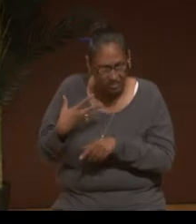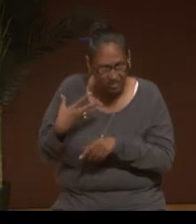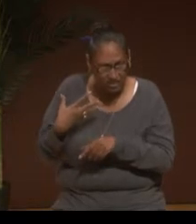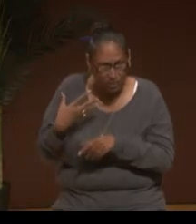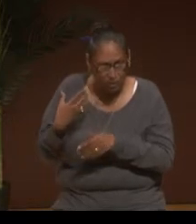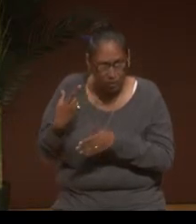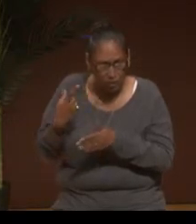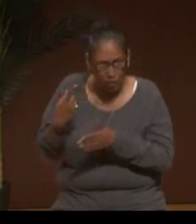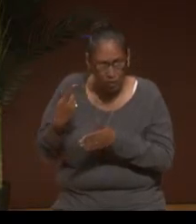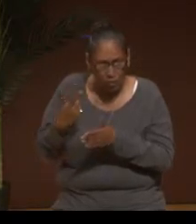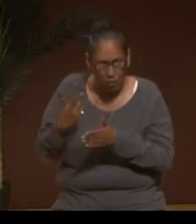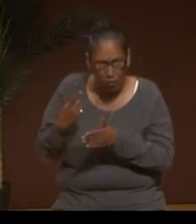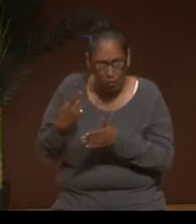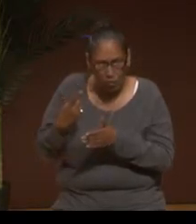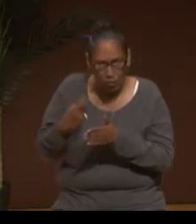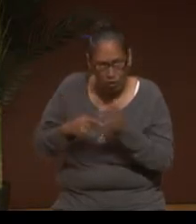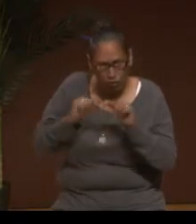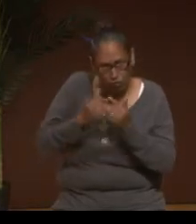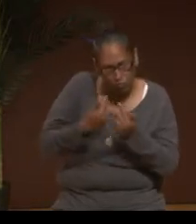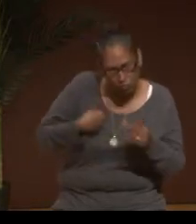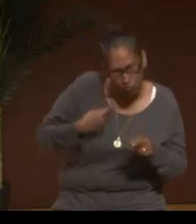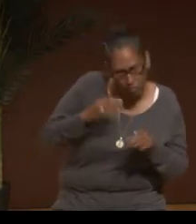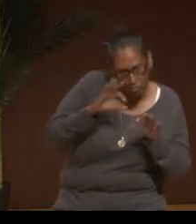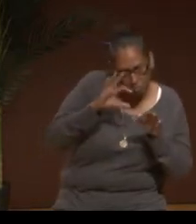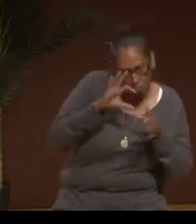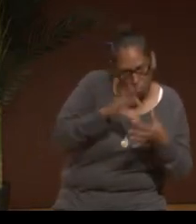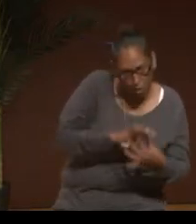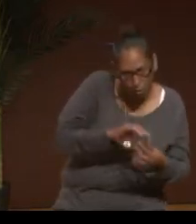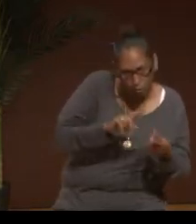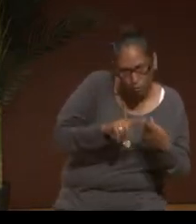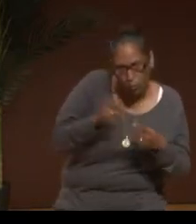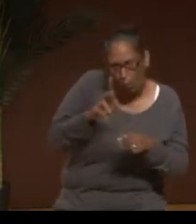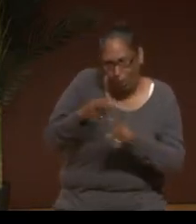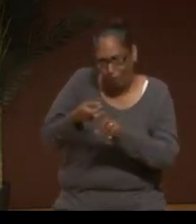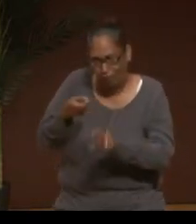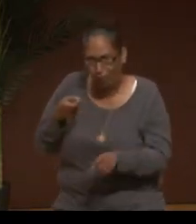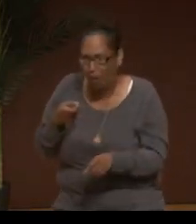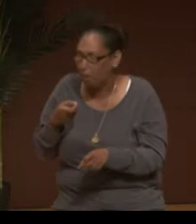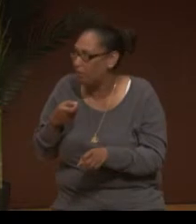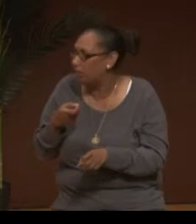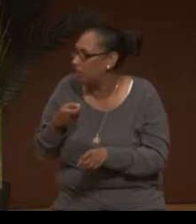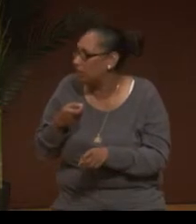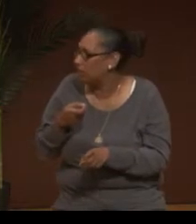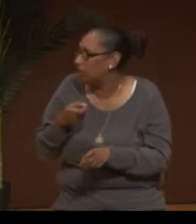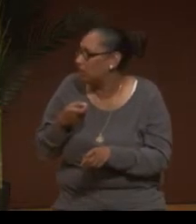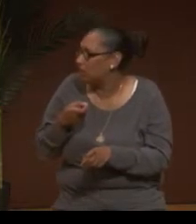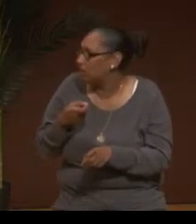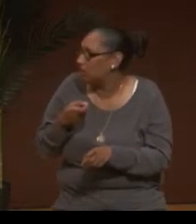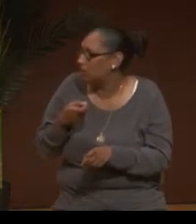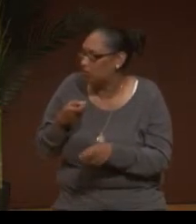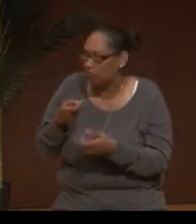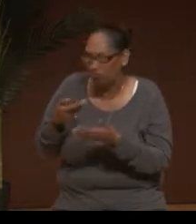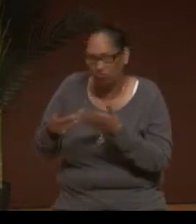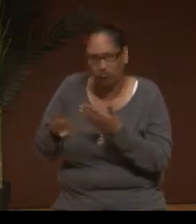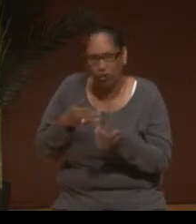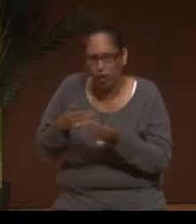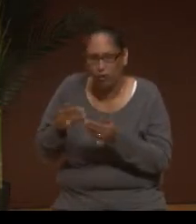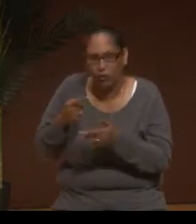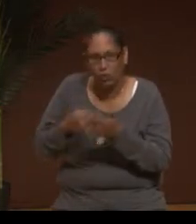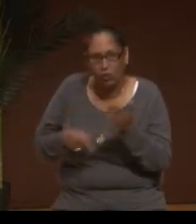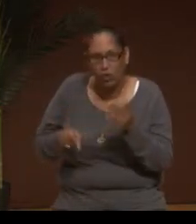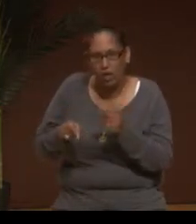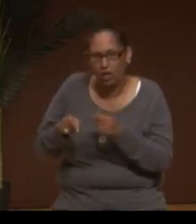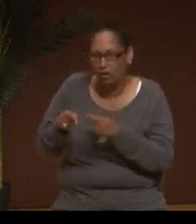cannot tell us what groups we belong to or descend from with any complete certainty, regardless of what genetic